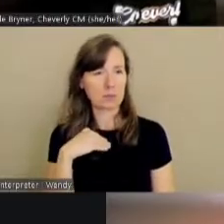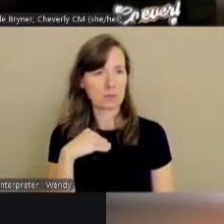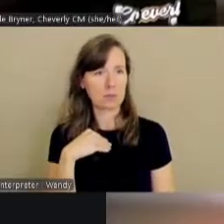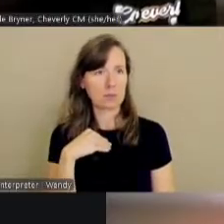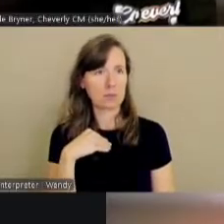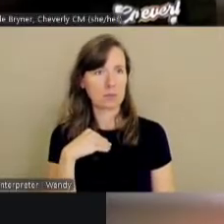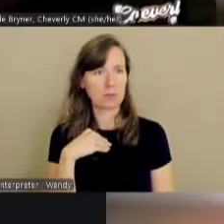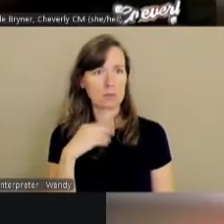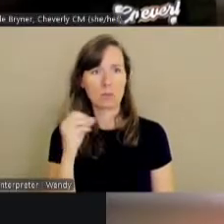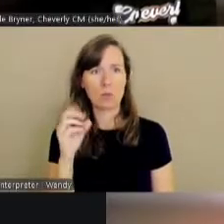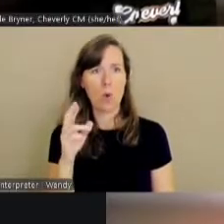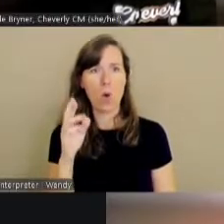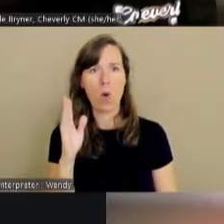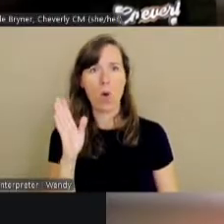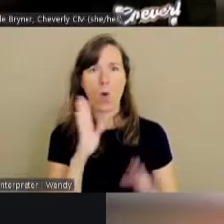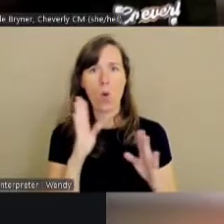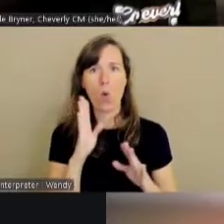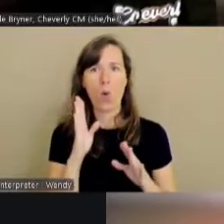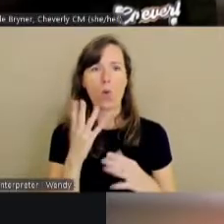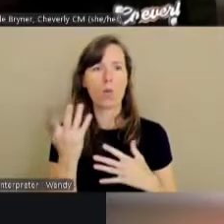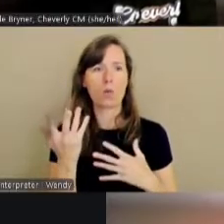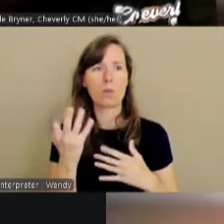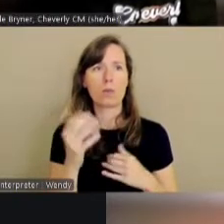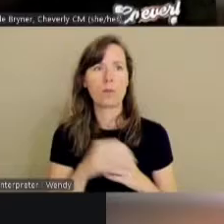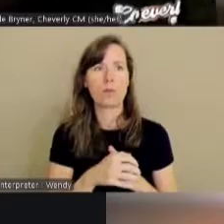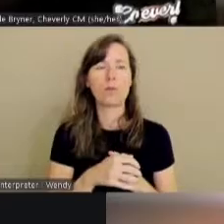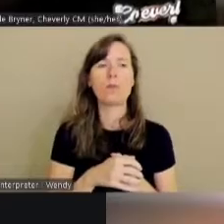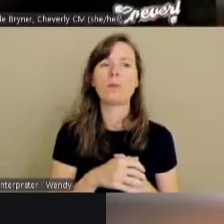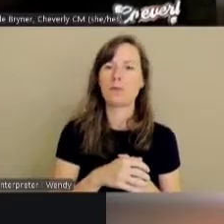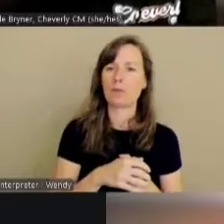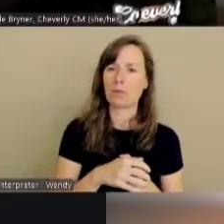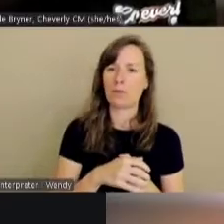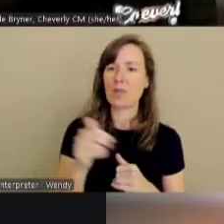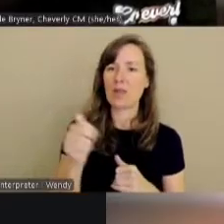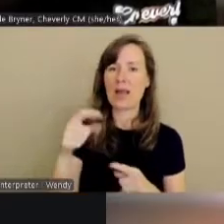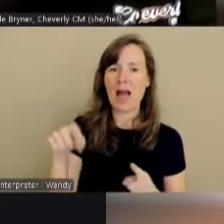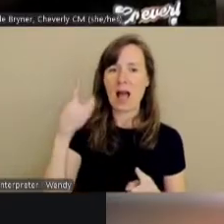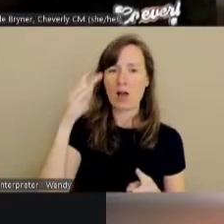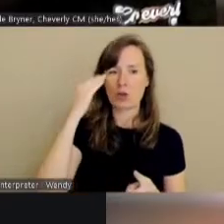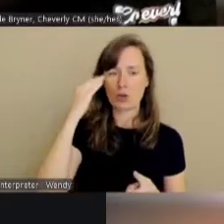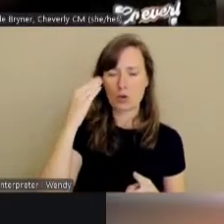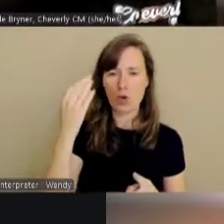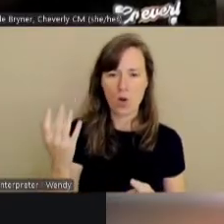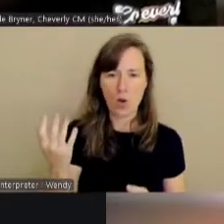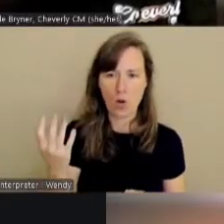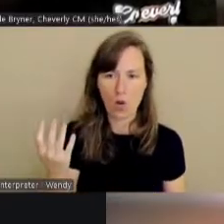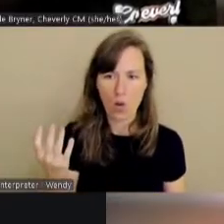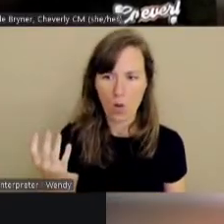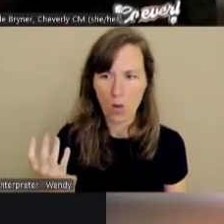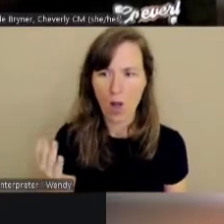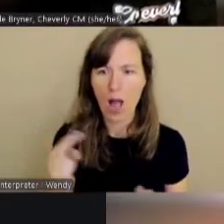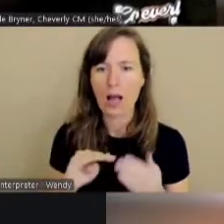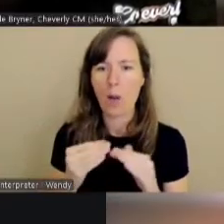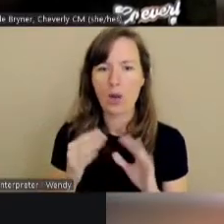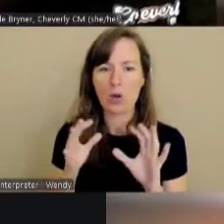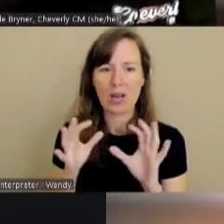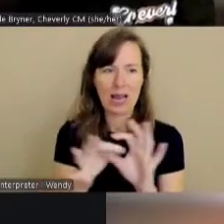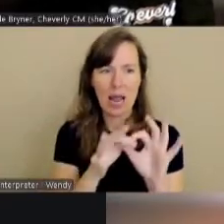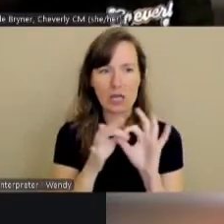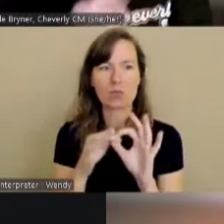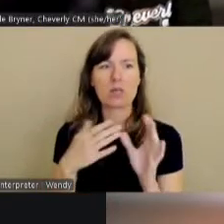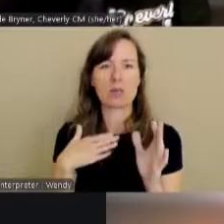Or you're worried about go ahead. No, as you know, one of the biggest things is just community engagement, and be able